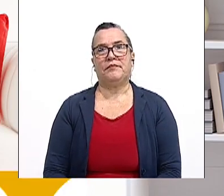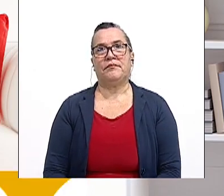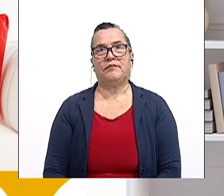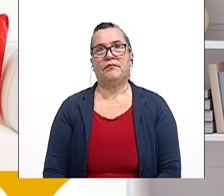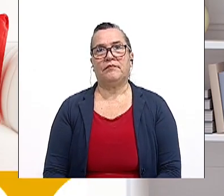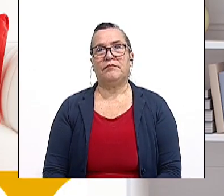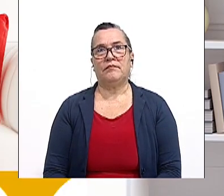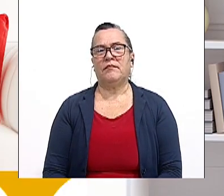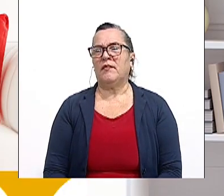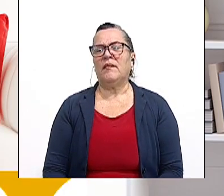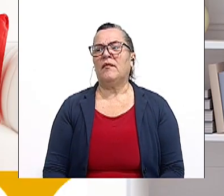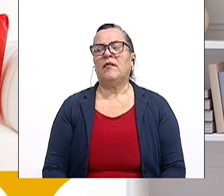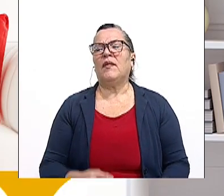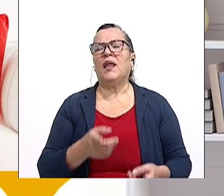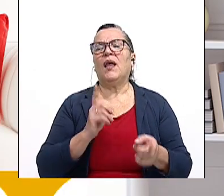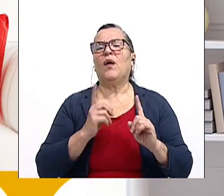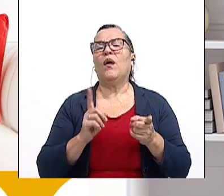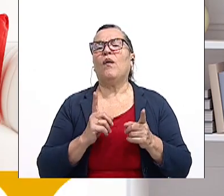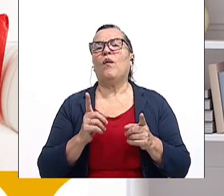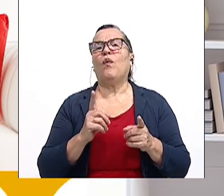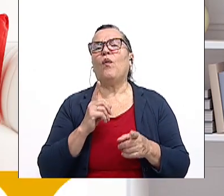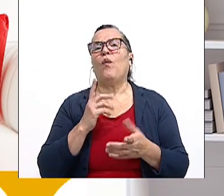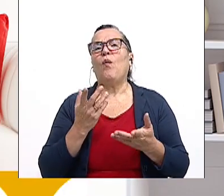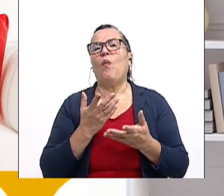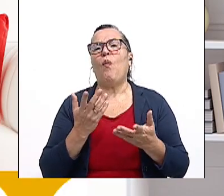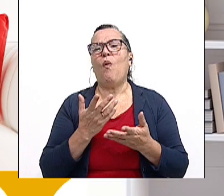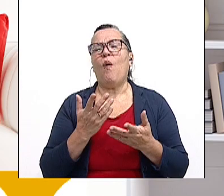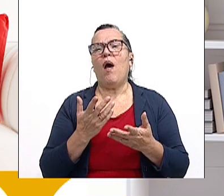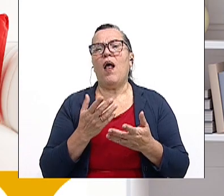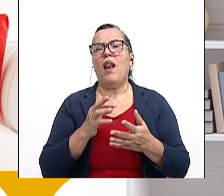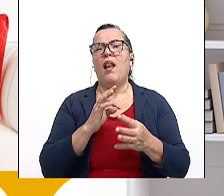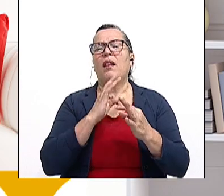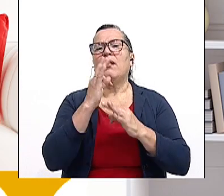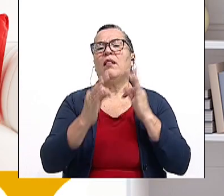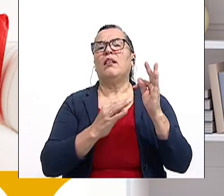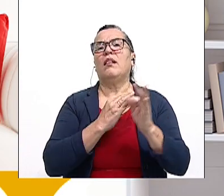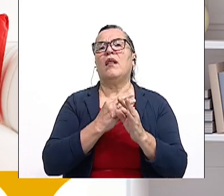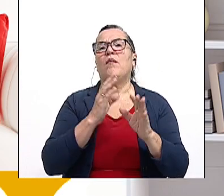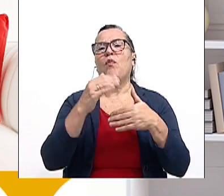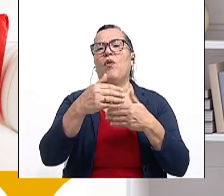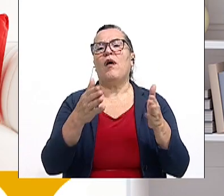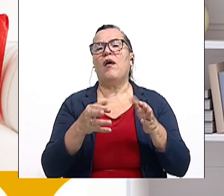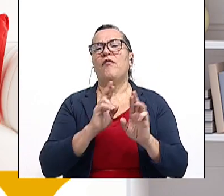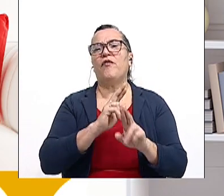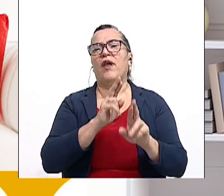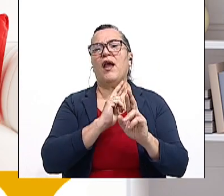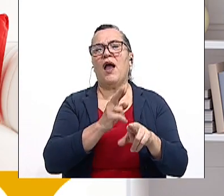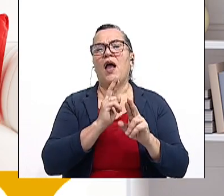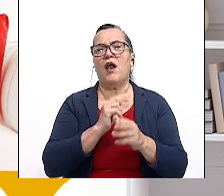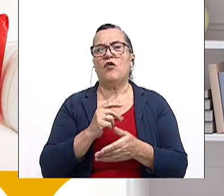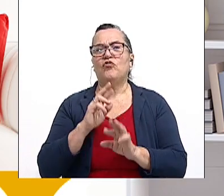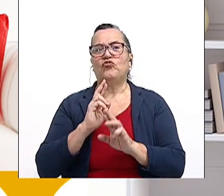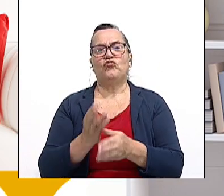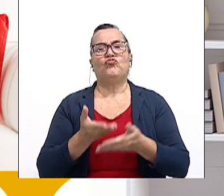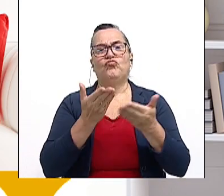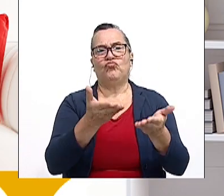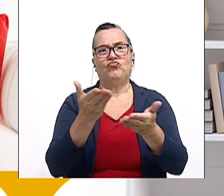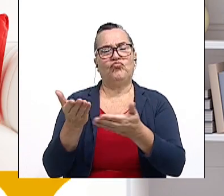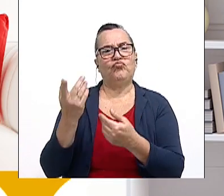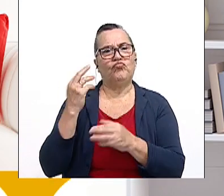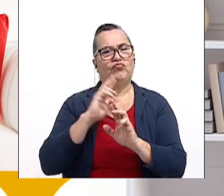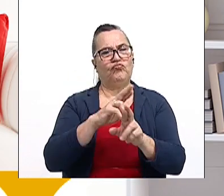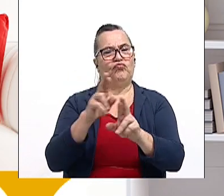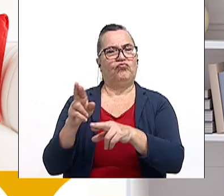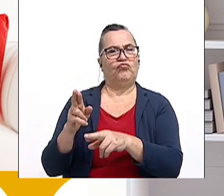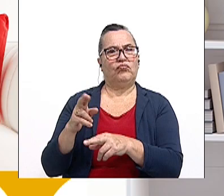of gifts can we buy to help the environment? What kind of gifts can